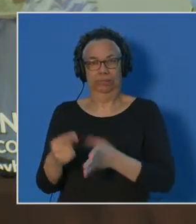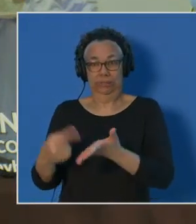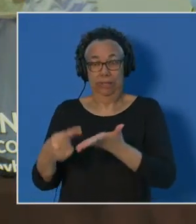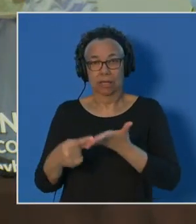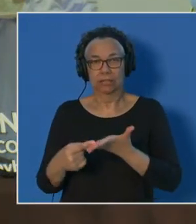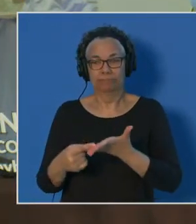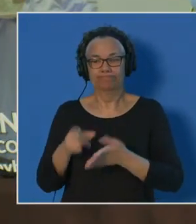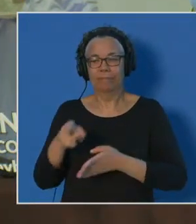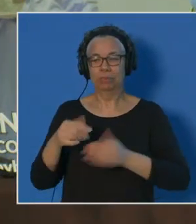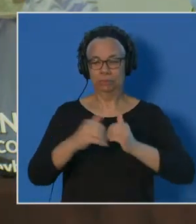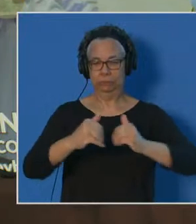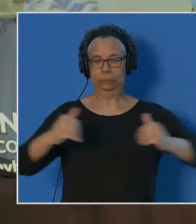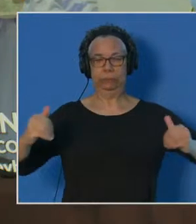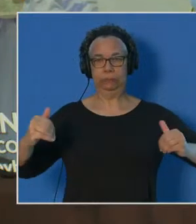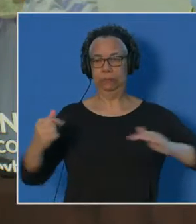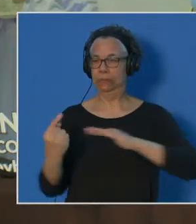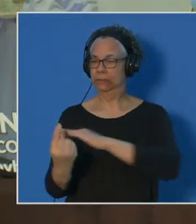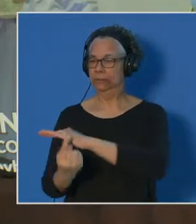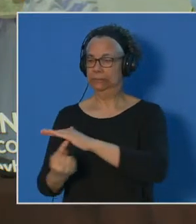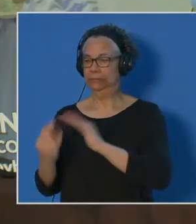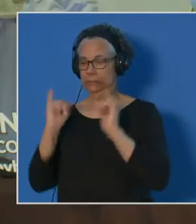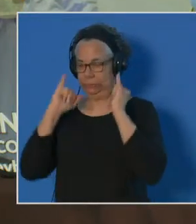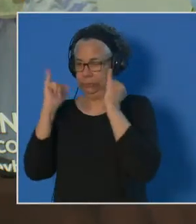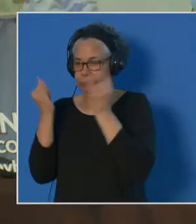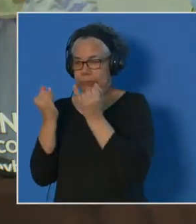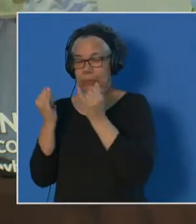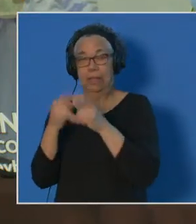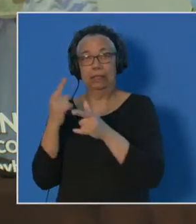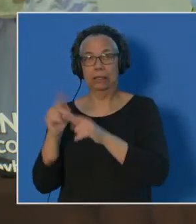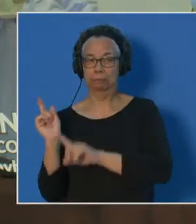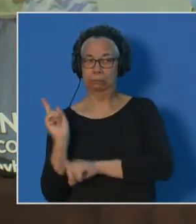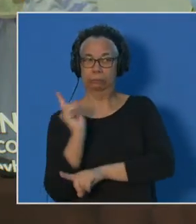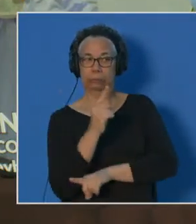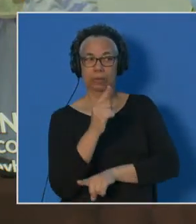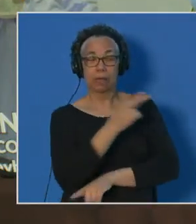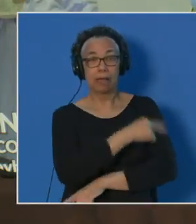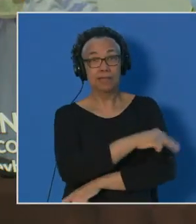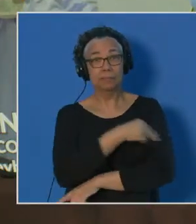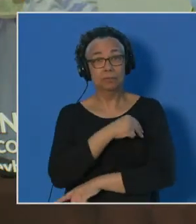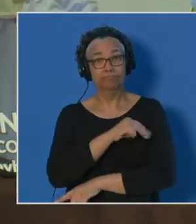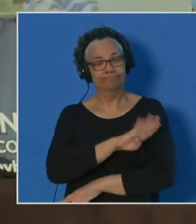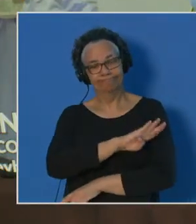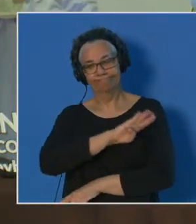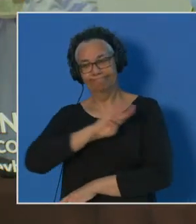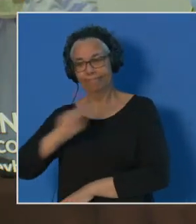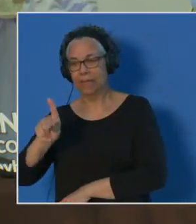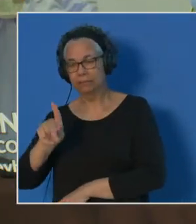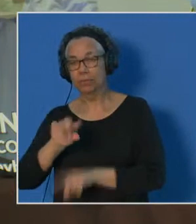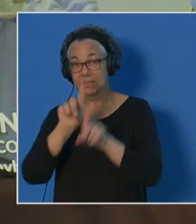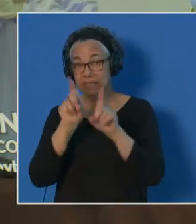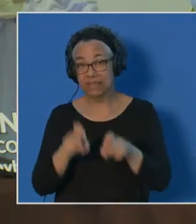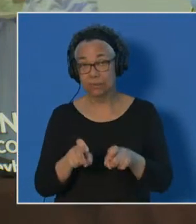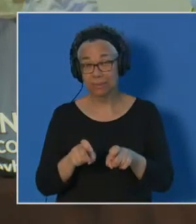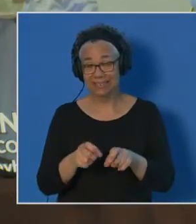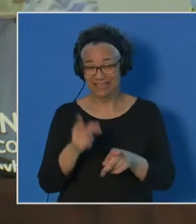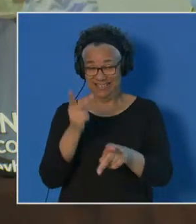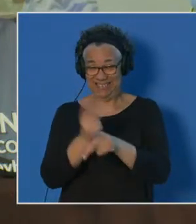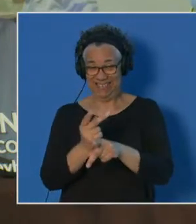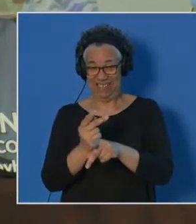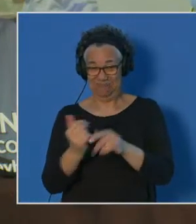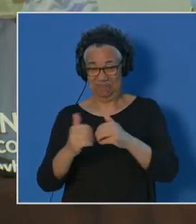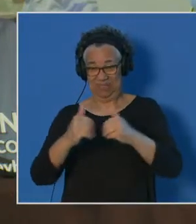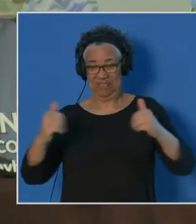in segregation. He was then taken to the hospital. He was brought back home. He was tested. He was kept in segregation the entire